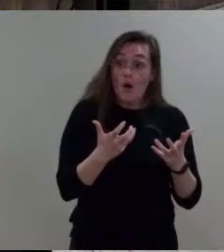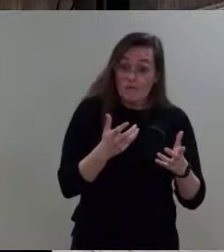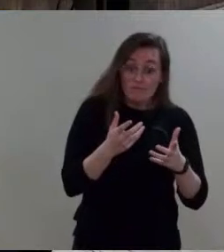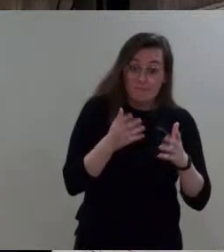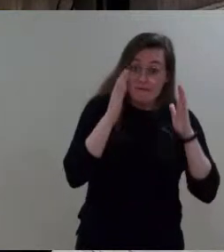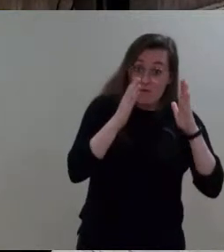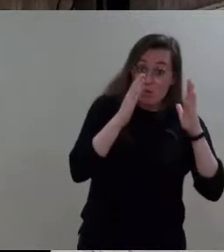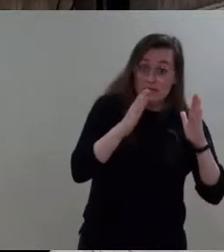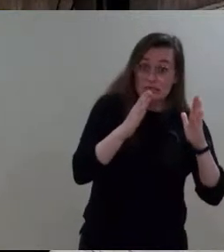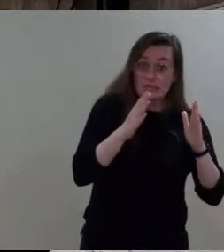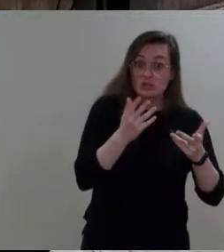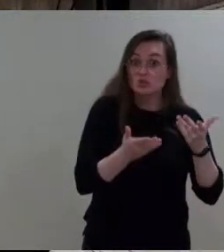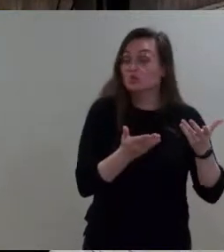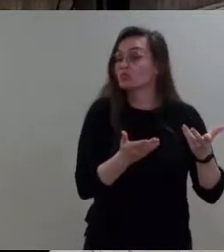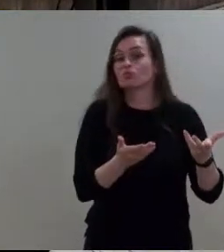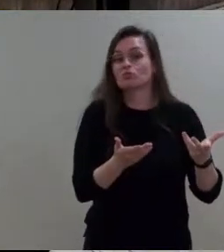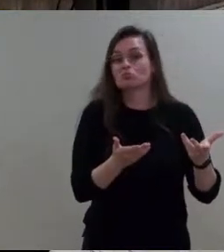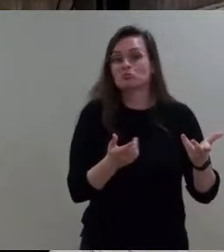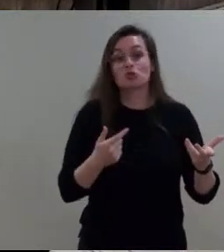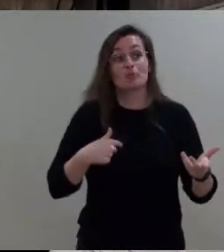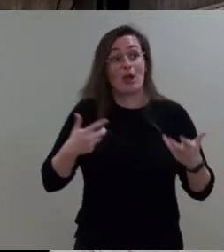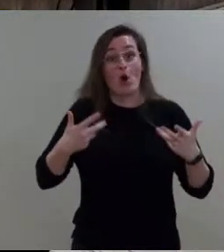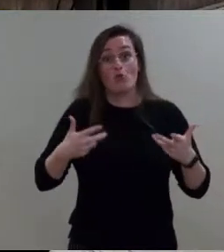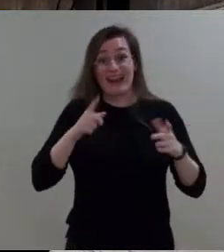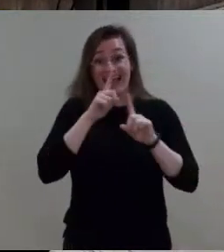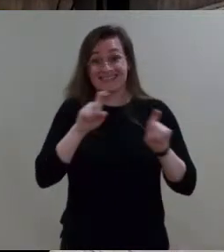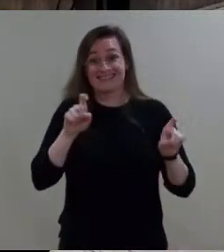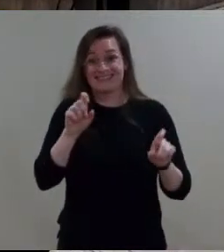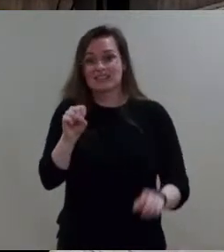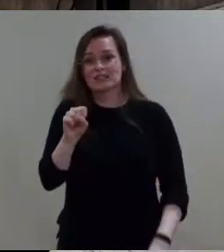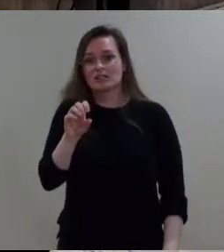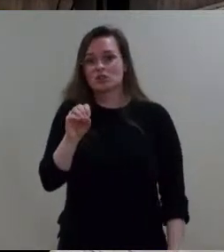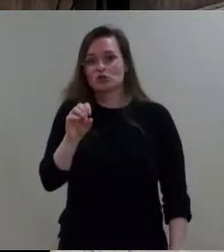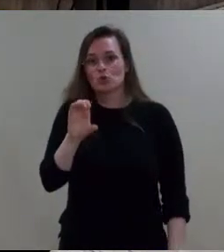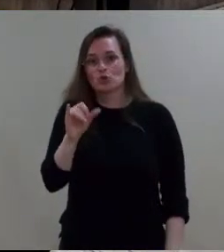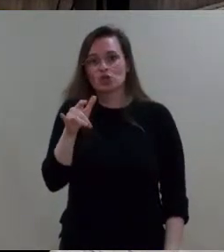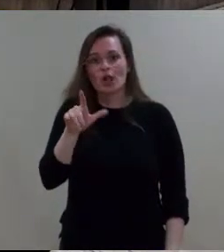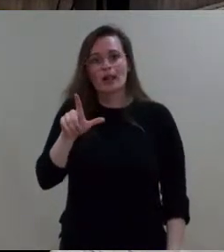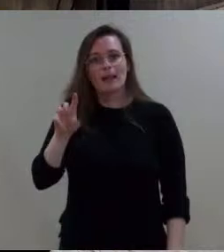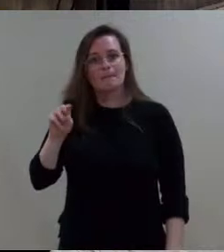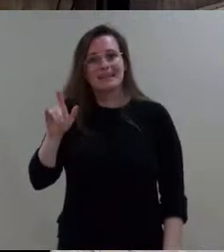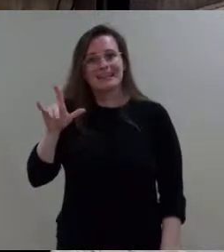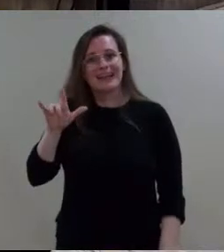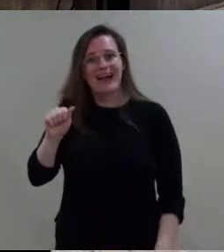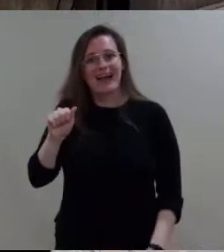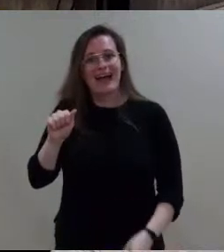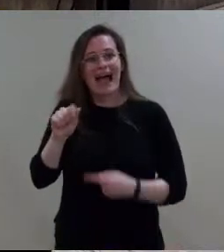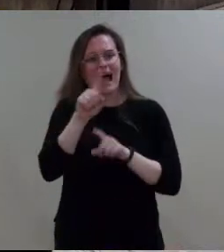Because I asked that on social media and I didn't get any answers. What do you want to do without?